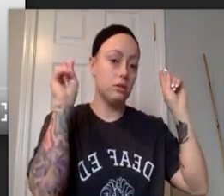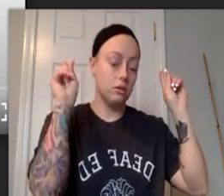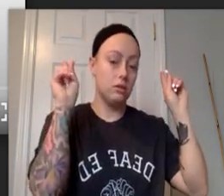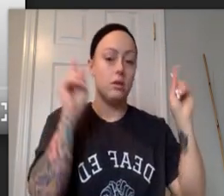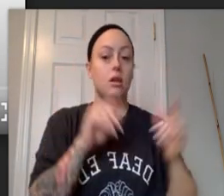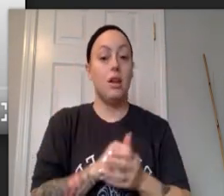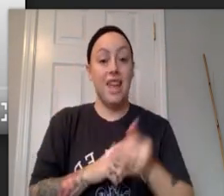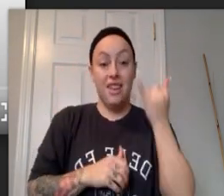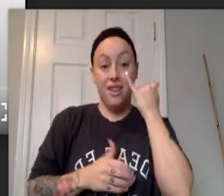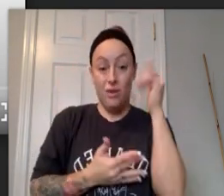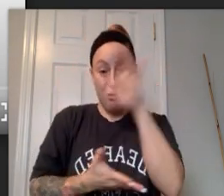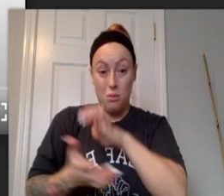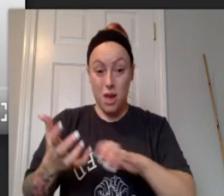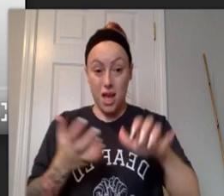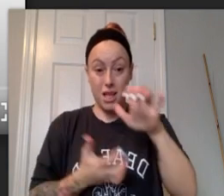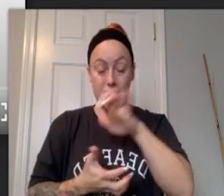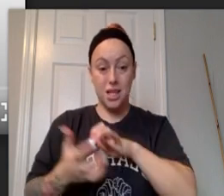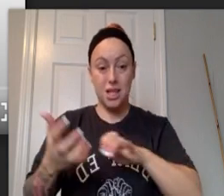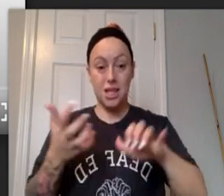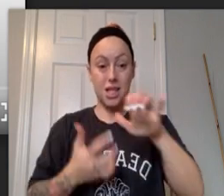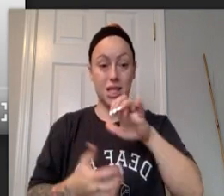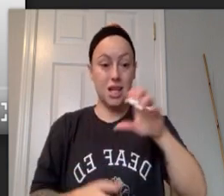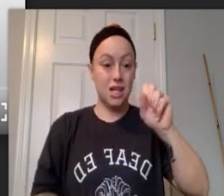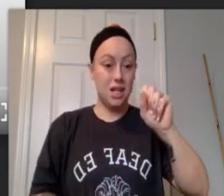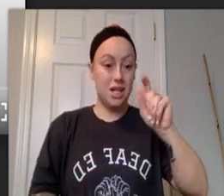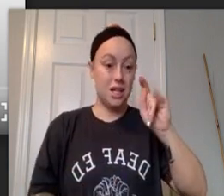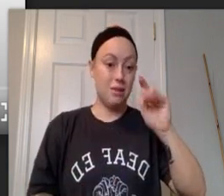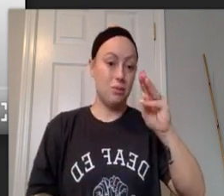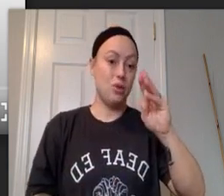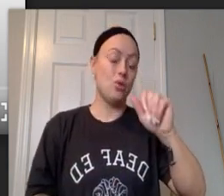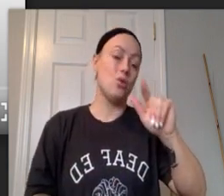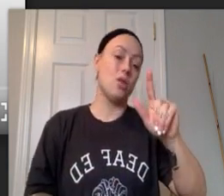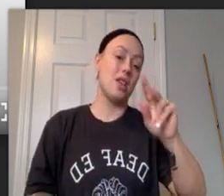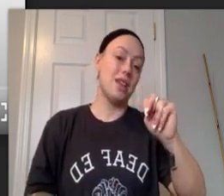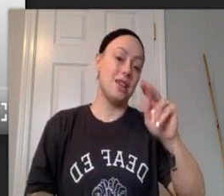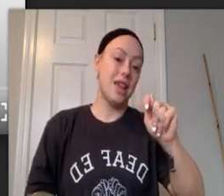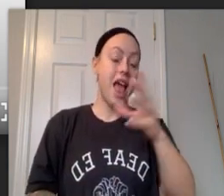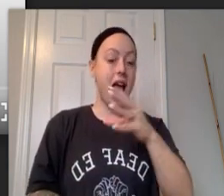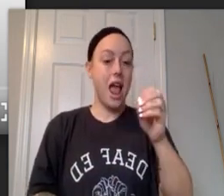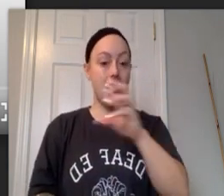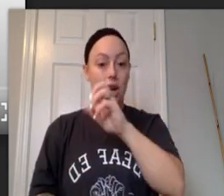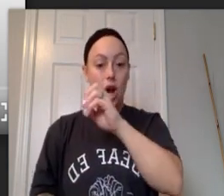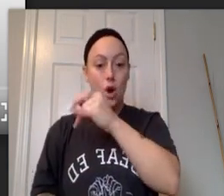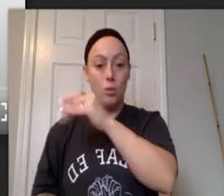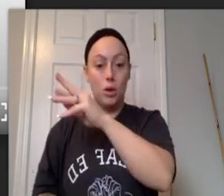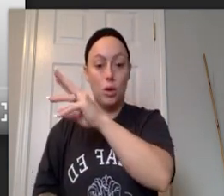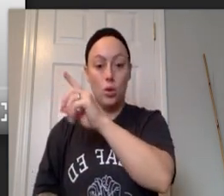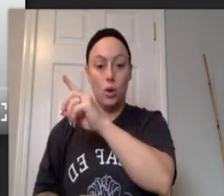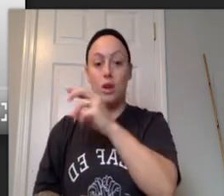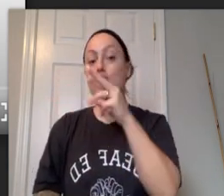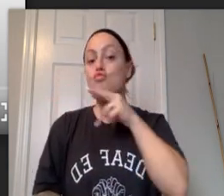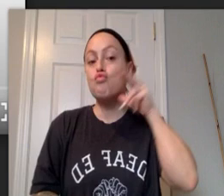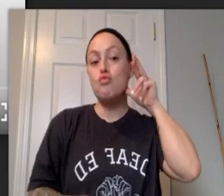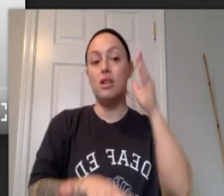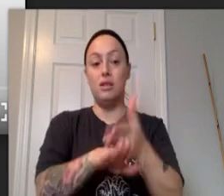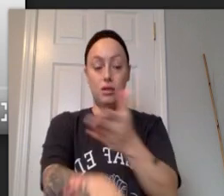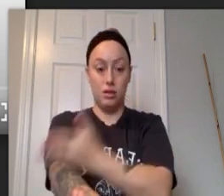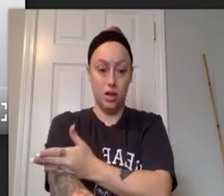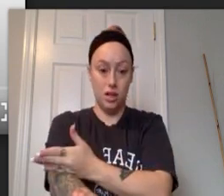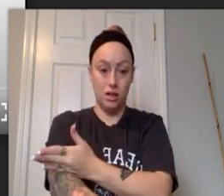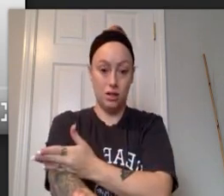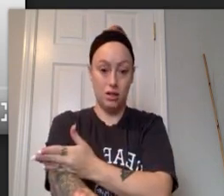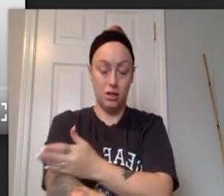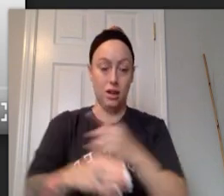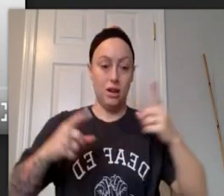we mix stimulants and opioids, it increases the risk because it creates just like an increased strain on our systems. And particularly when